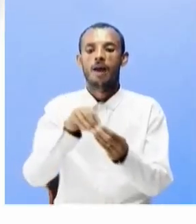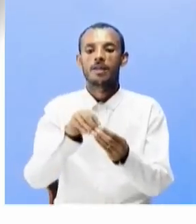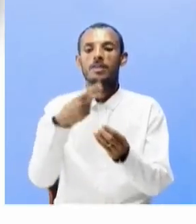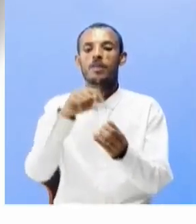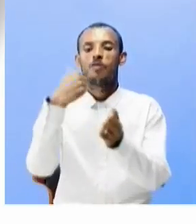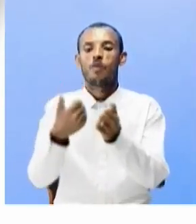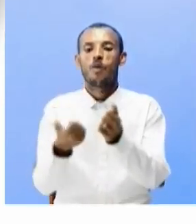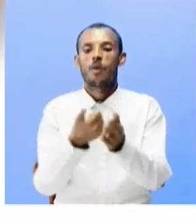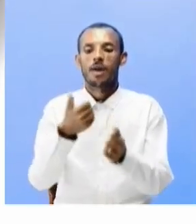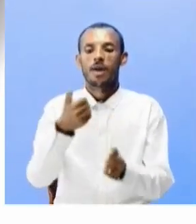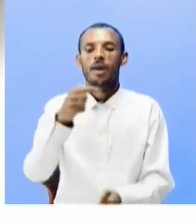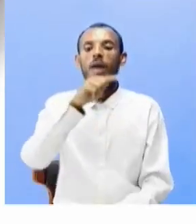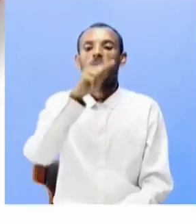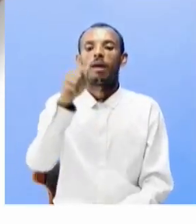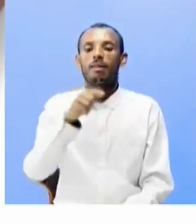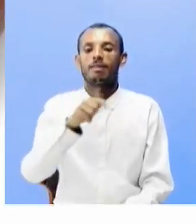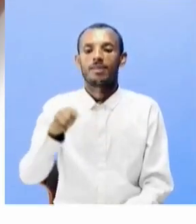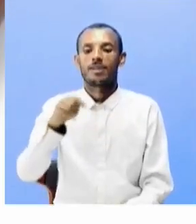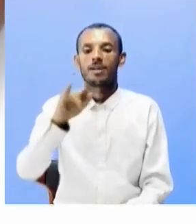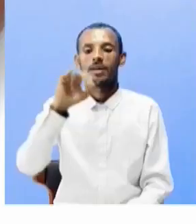integers.